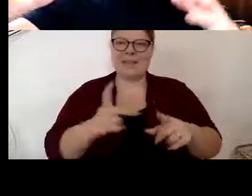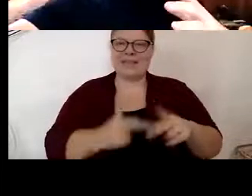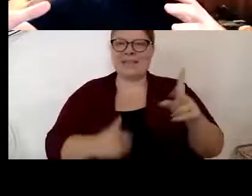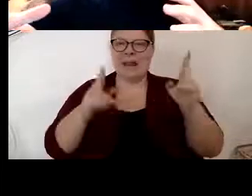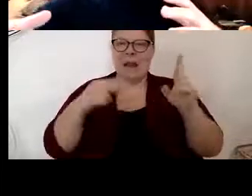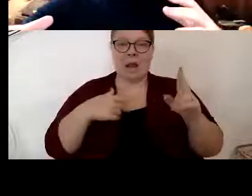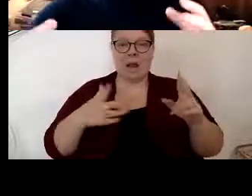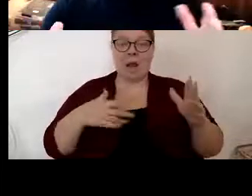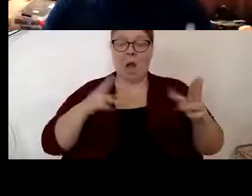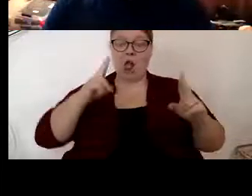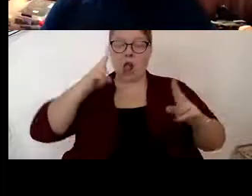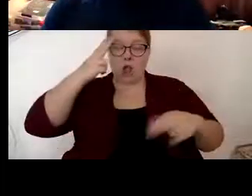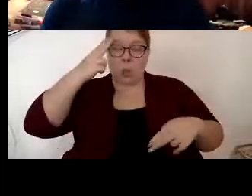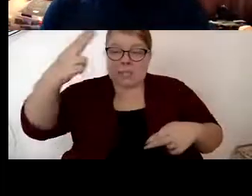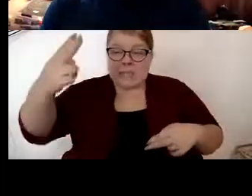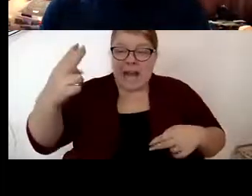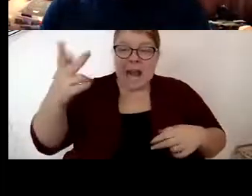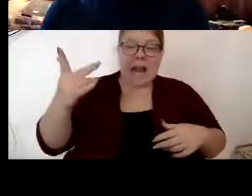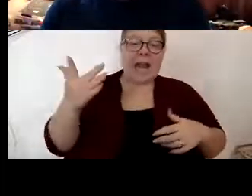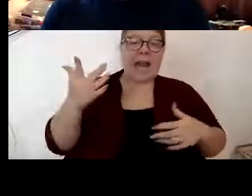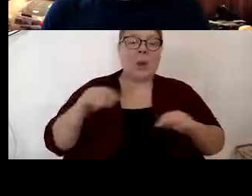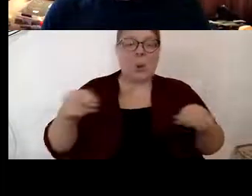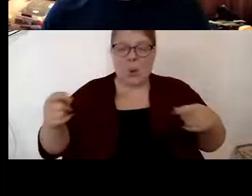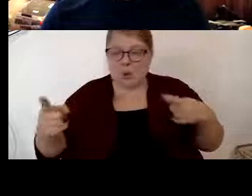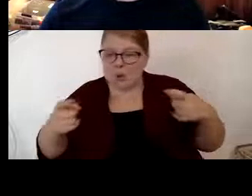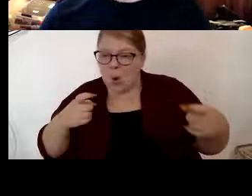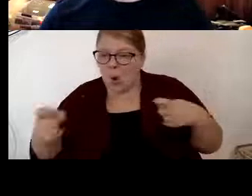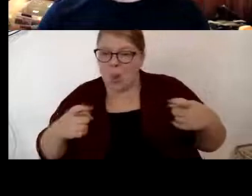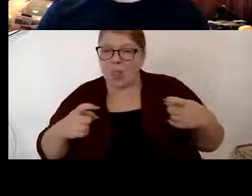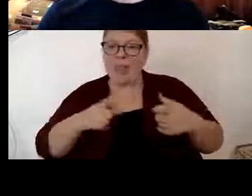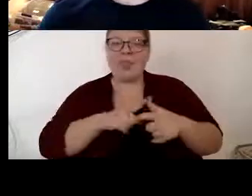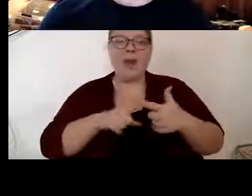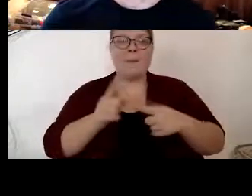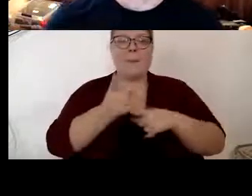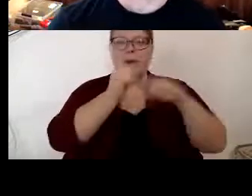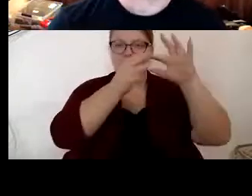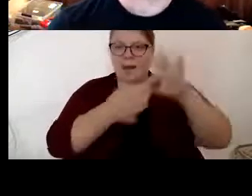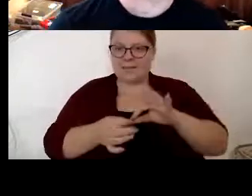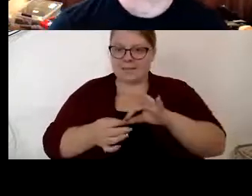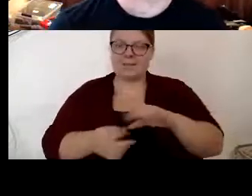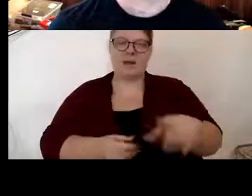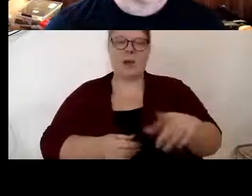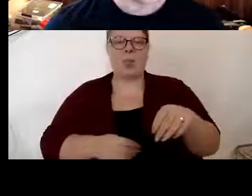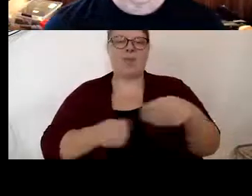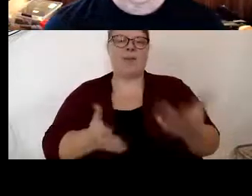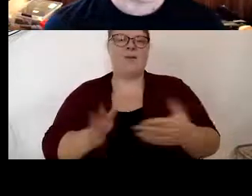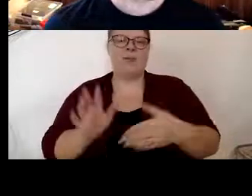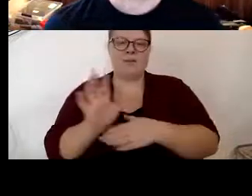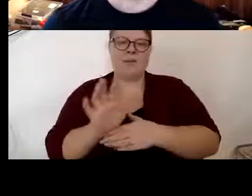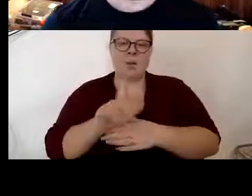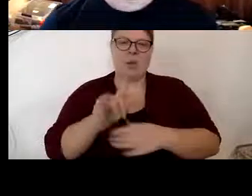with his hallucinations, and then that moment are present. And again, let me do that right now. I'm going to give you this video link.